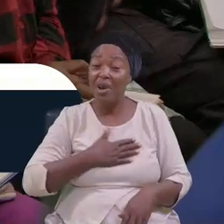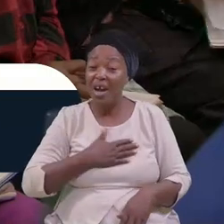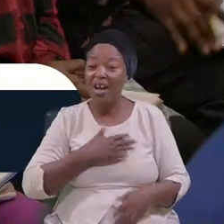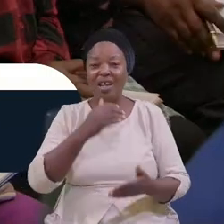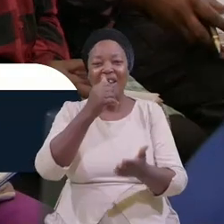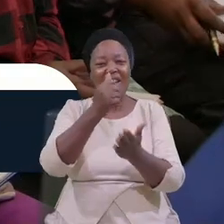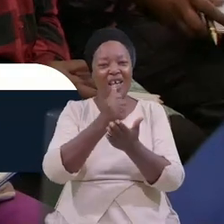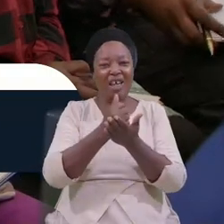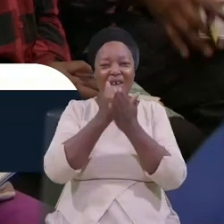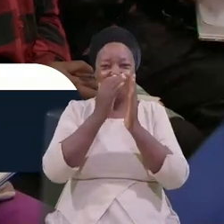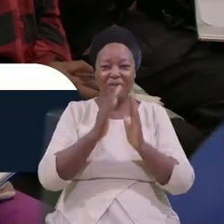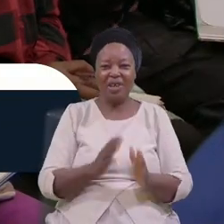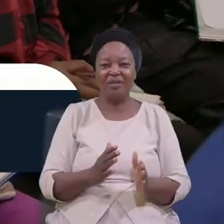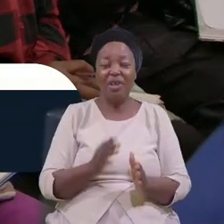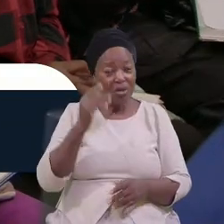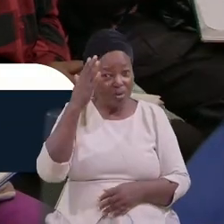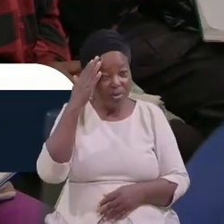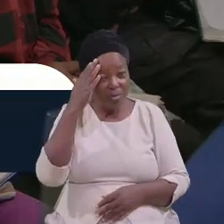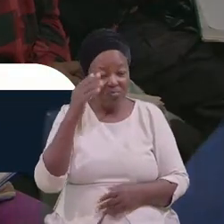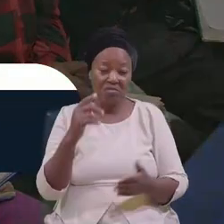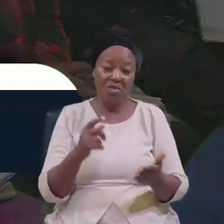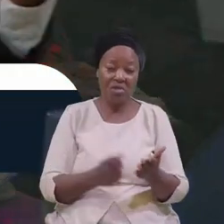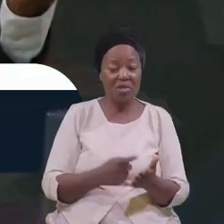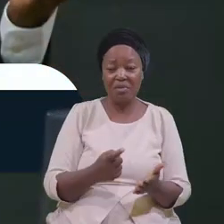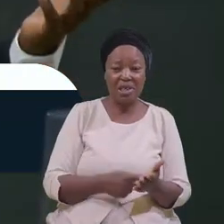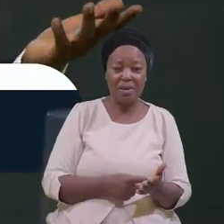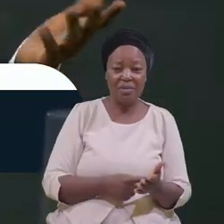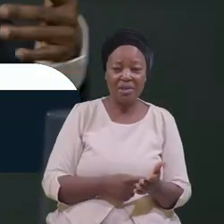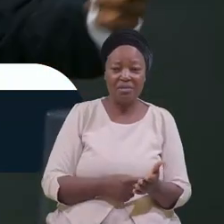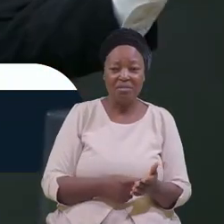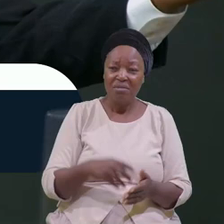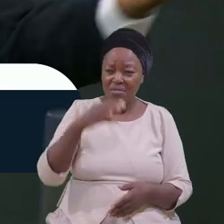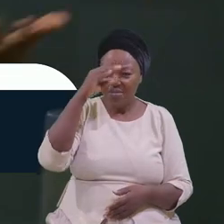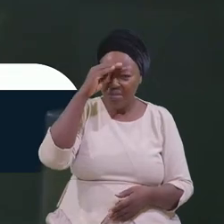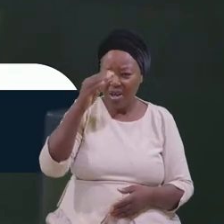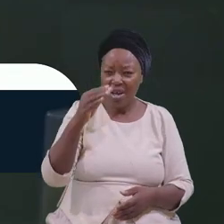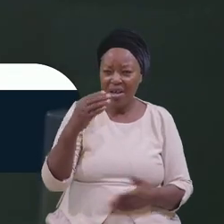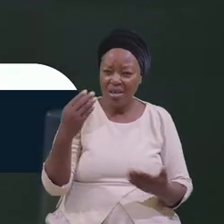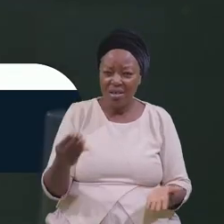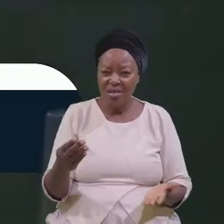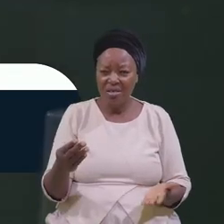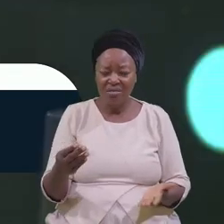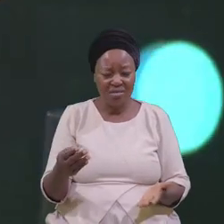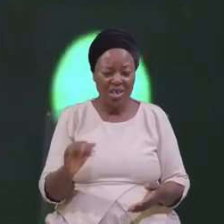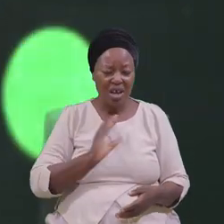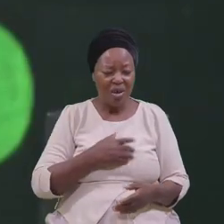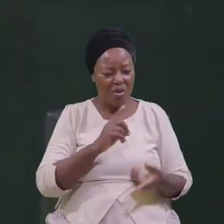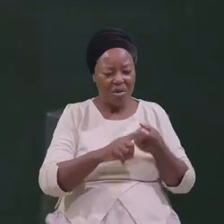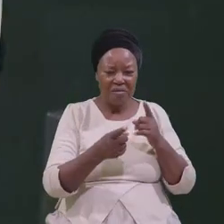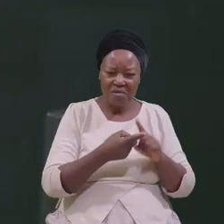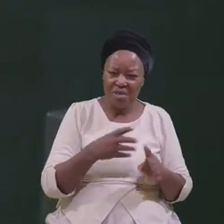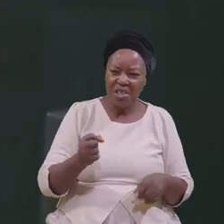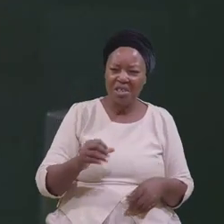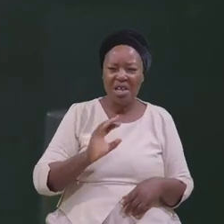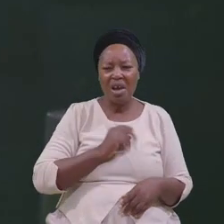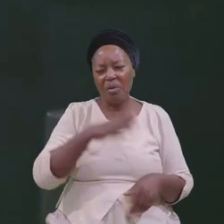helper. You know, there are times human beings, God has made them our neighbors, our friends, our